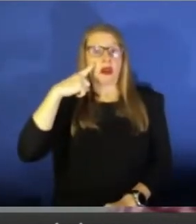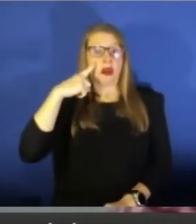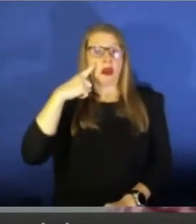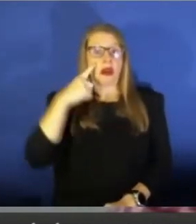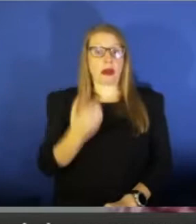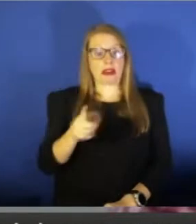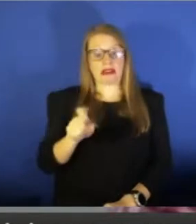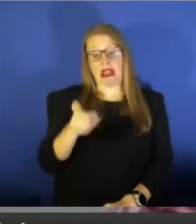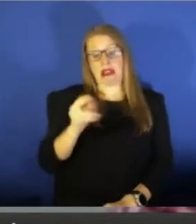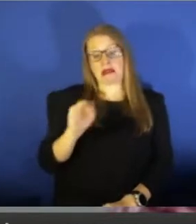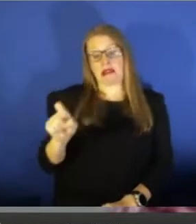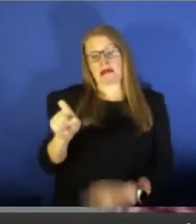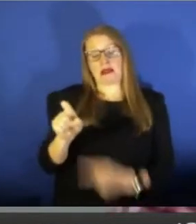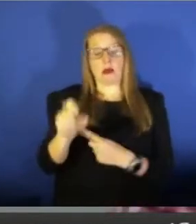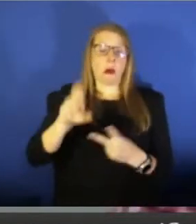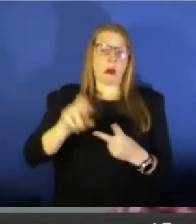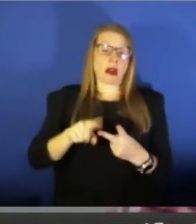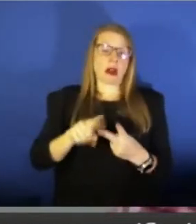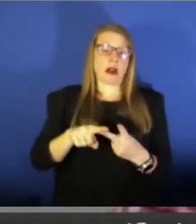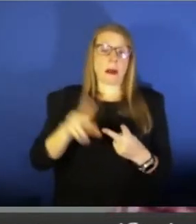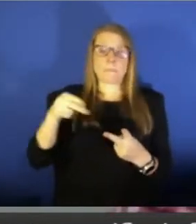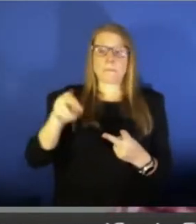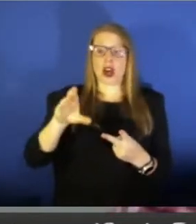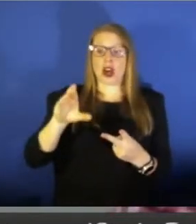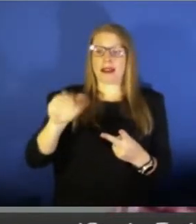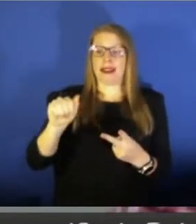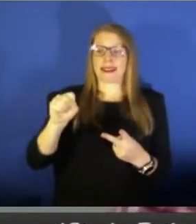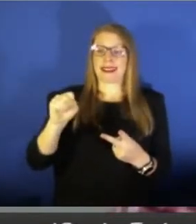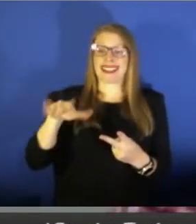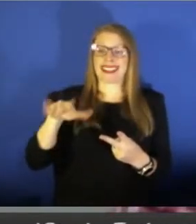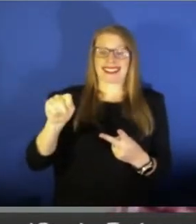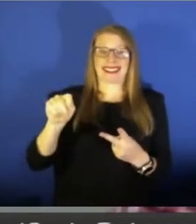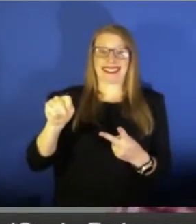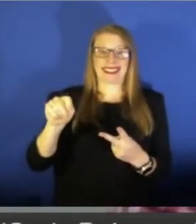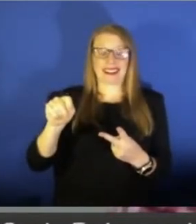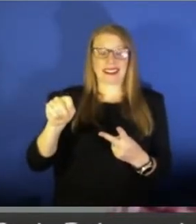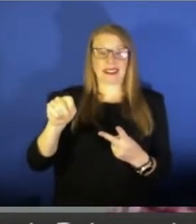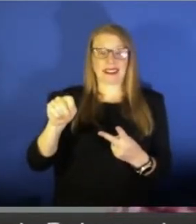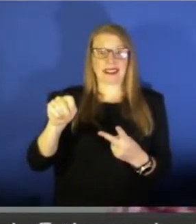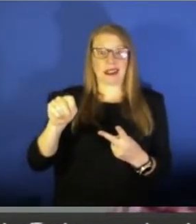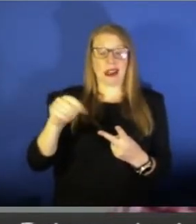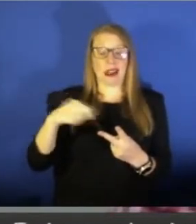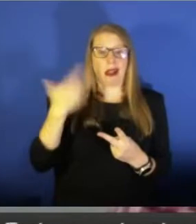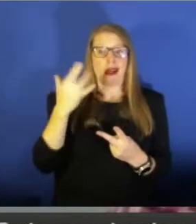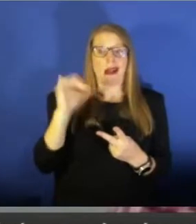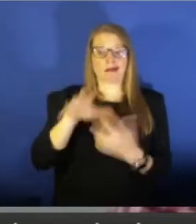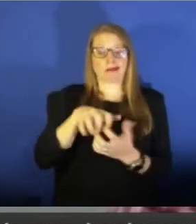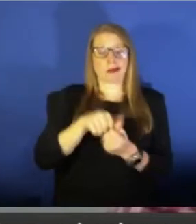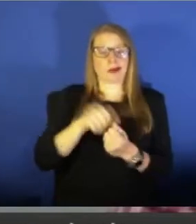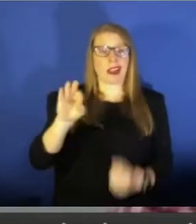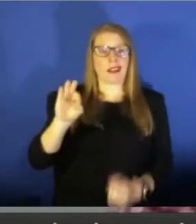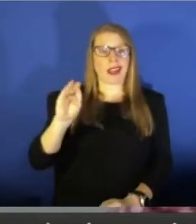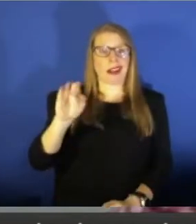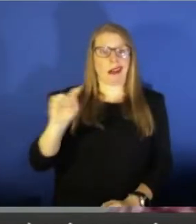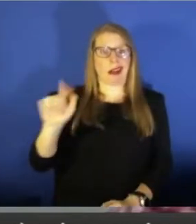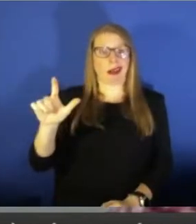straight opiate, is laced with fentanyl. And the kids are coming in, by the time we get to my inpatient facility, they're extremely addicted, having very severe withdrawal